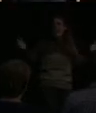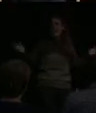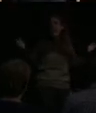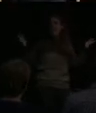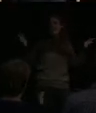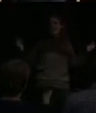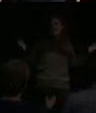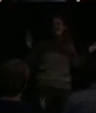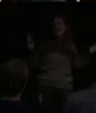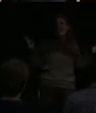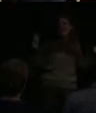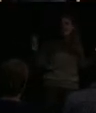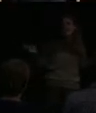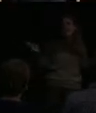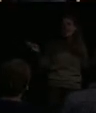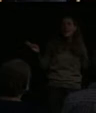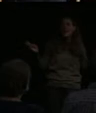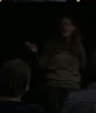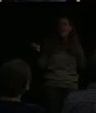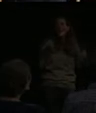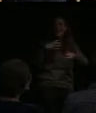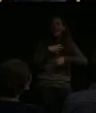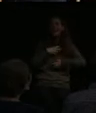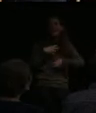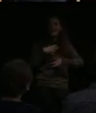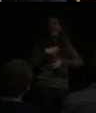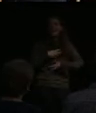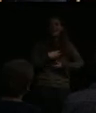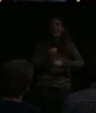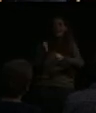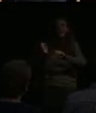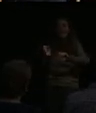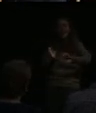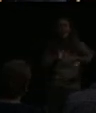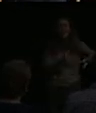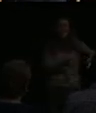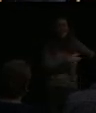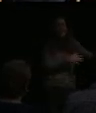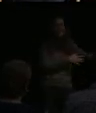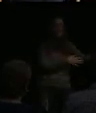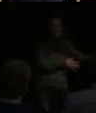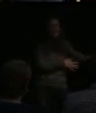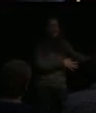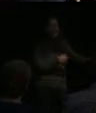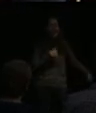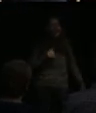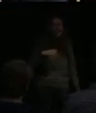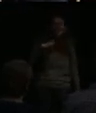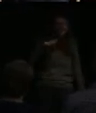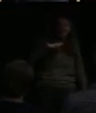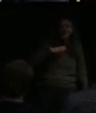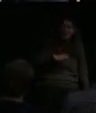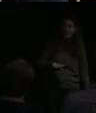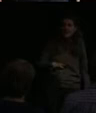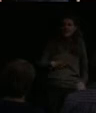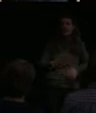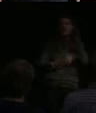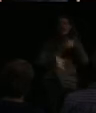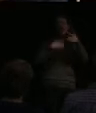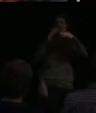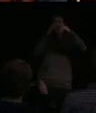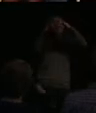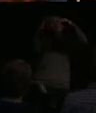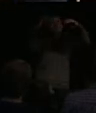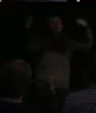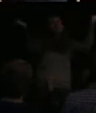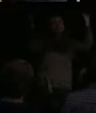will open up again, throw my fears into the wind. I am